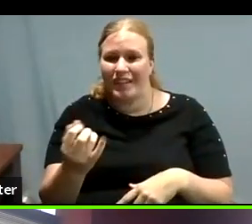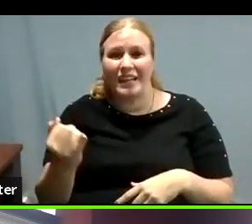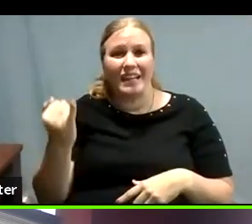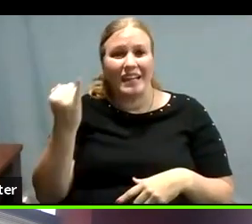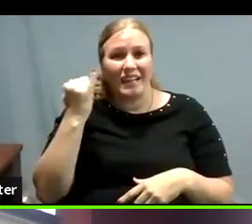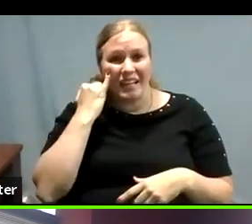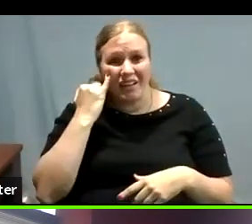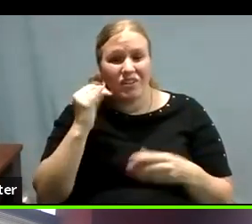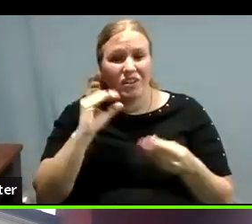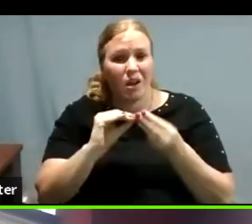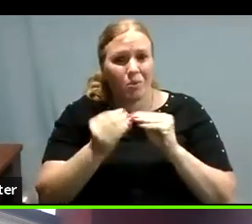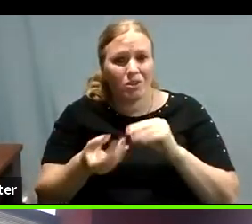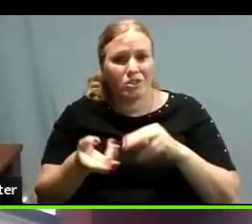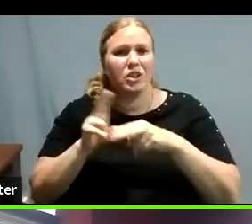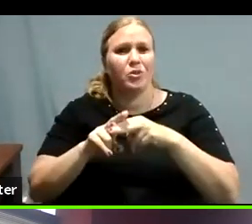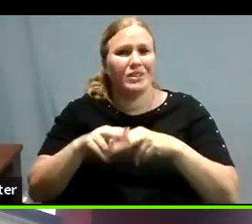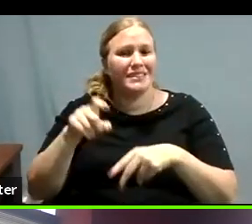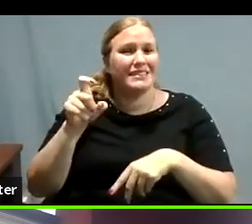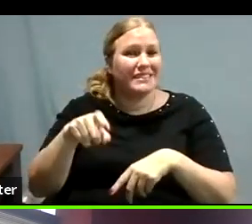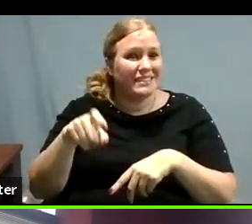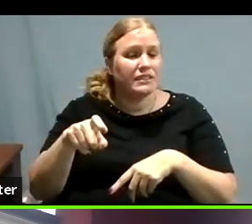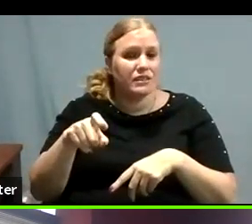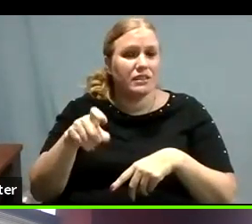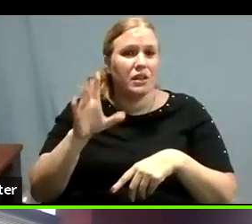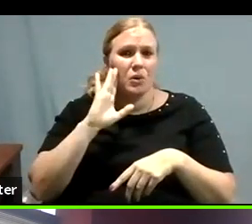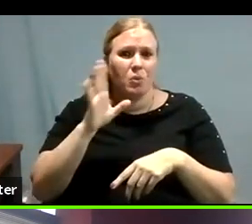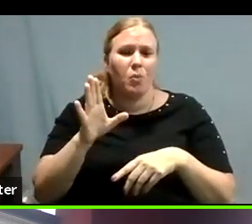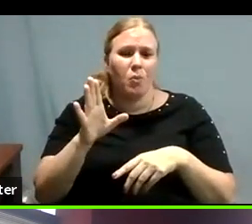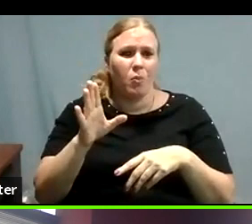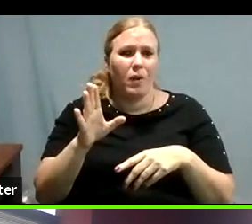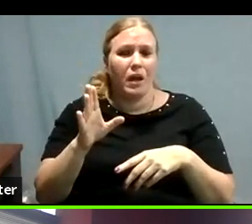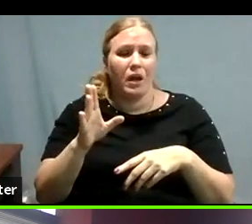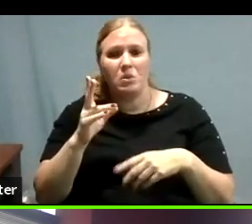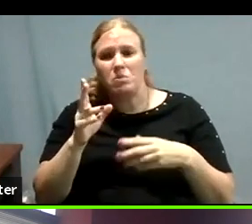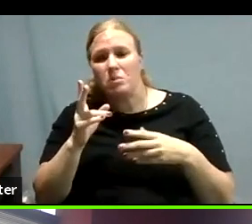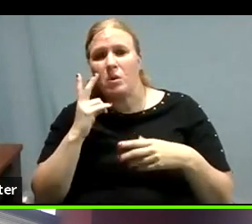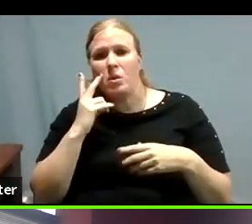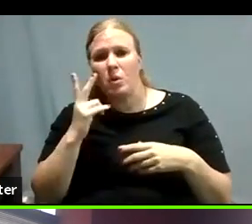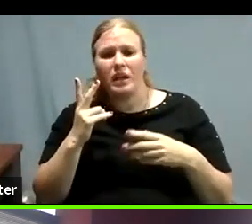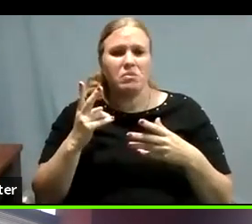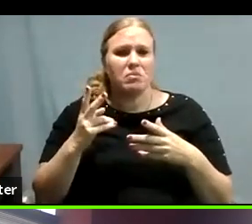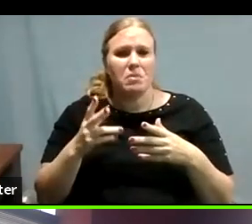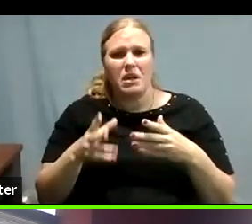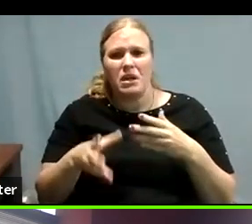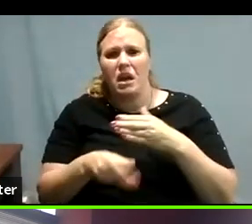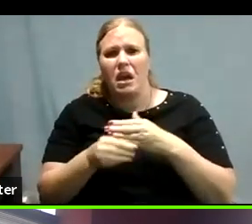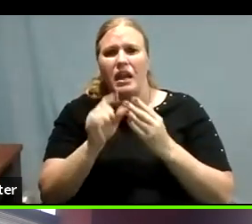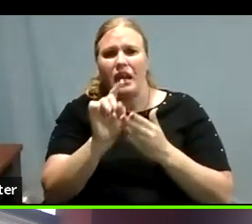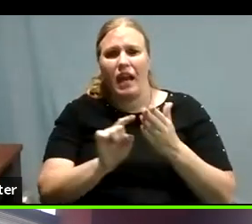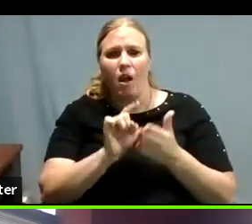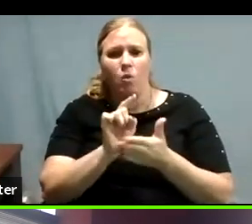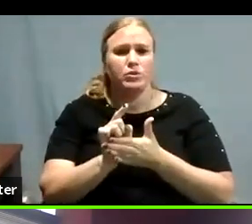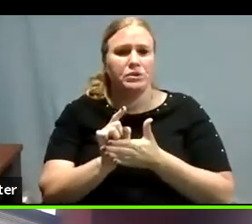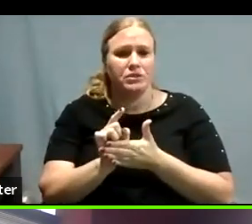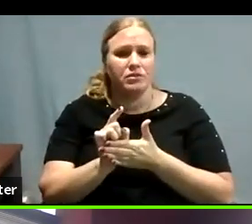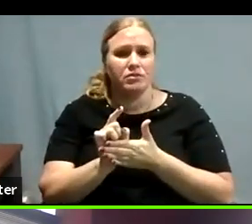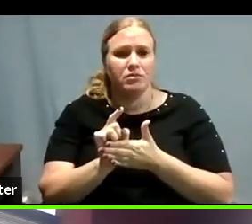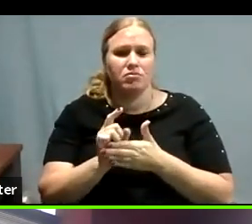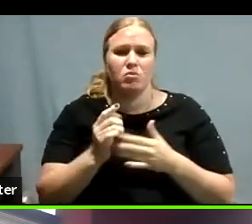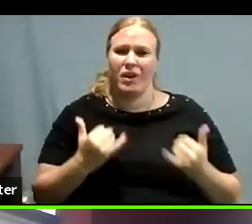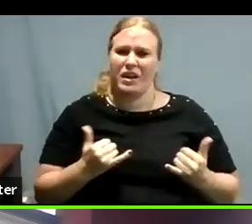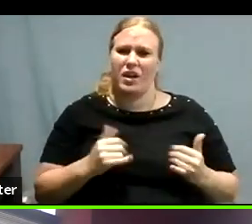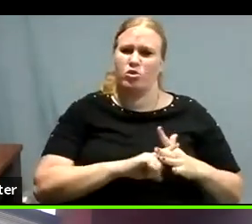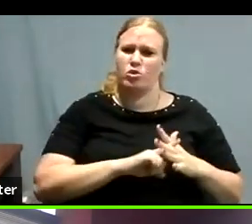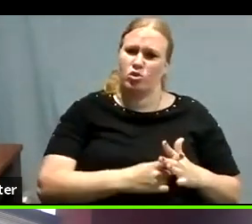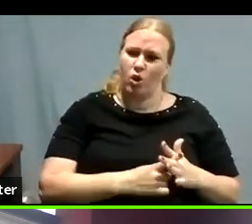an increase of need, we will continue to monitor that and can expand the hours. We just wanted to at least start off